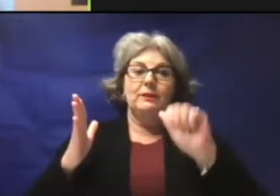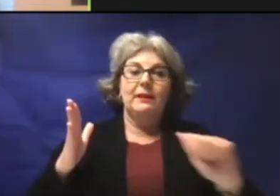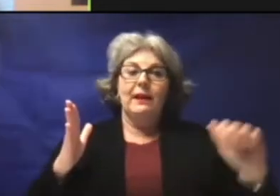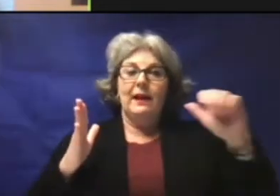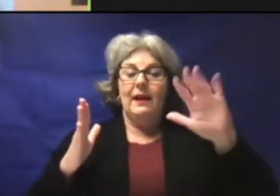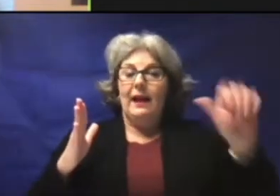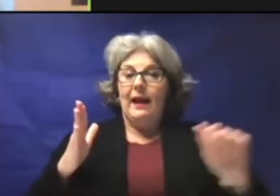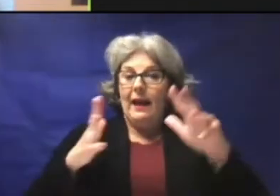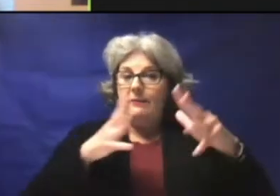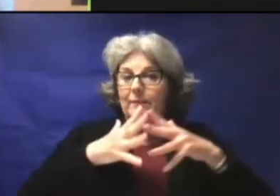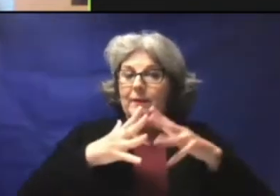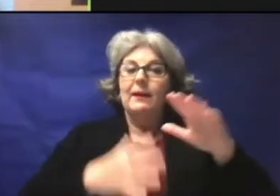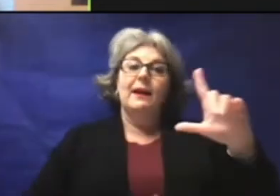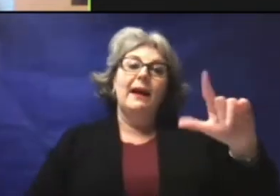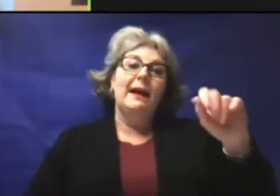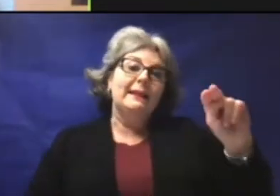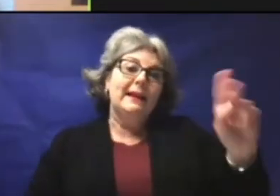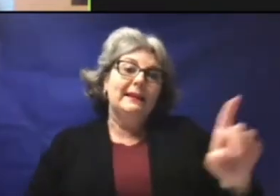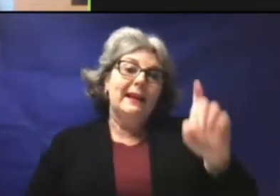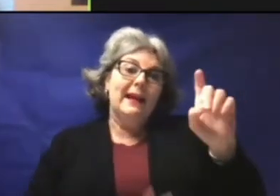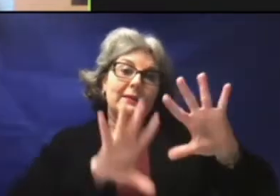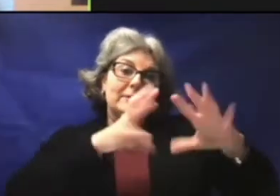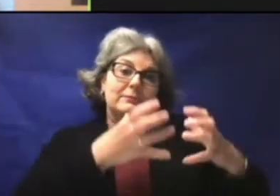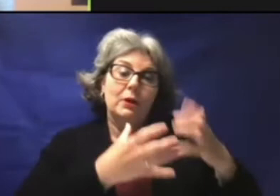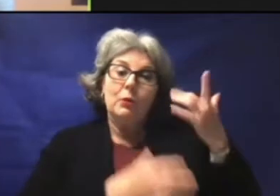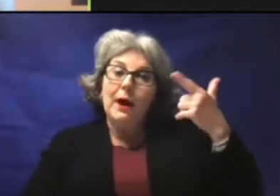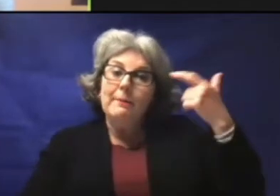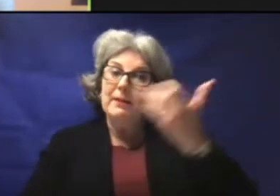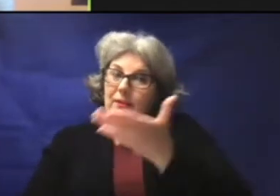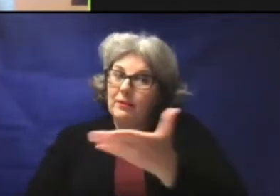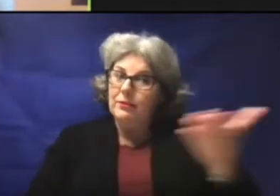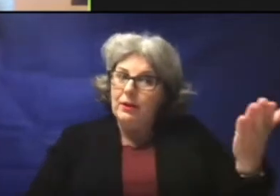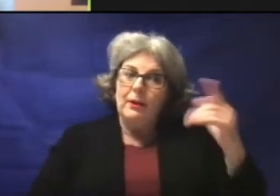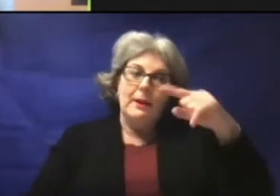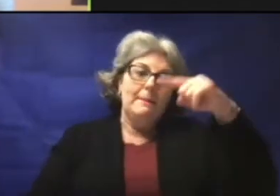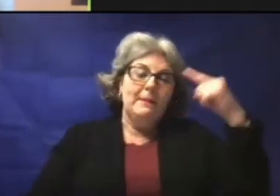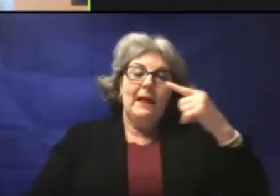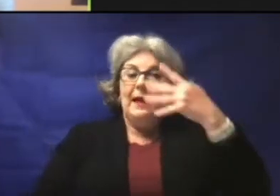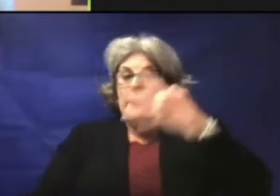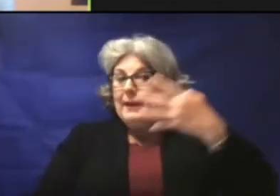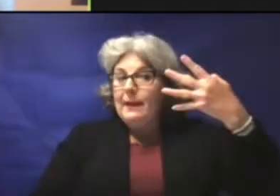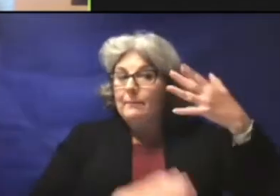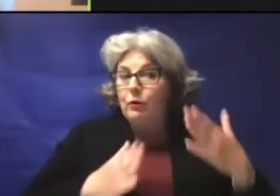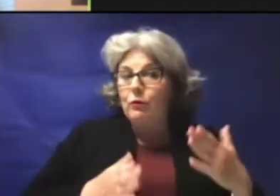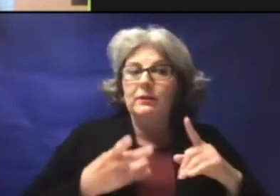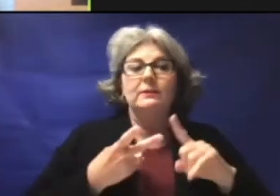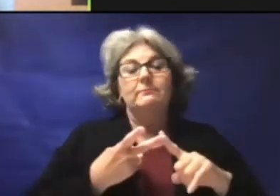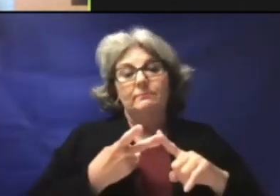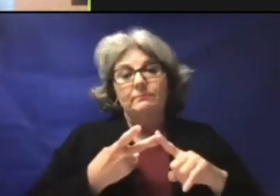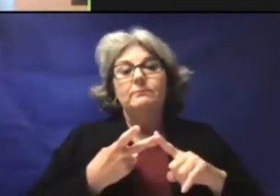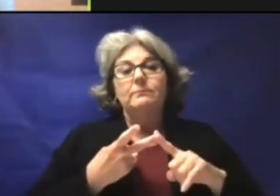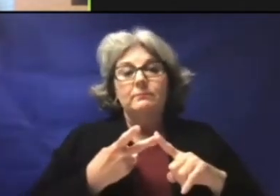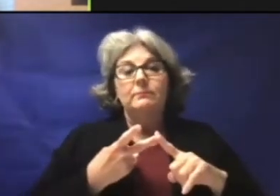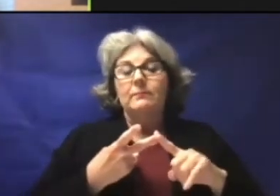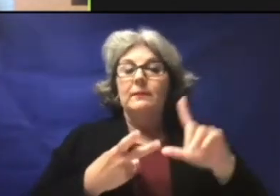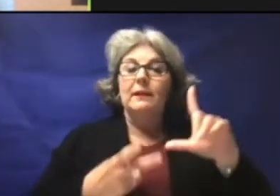and Latinx communities, because there are also Black immigrants, and we know there are, of course, Latinx immigrant